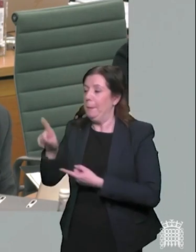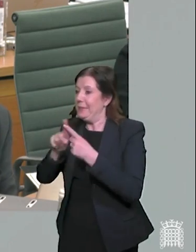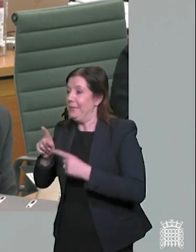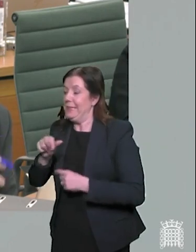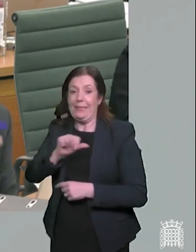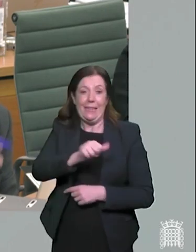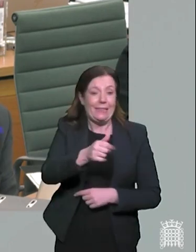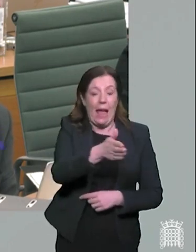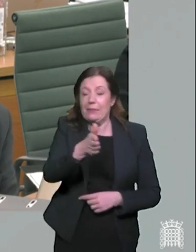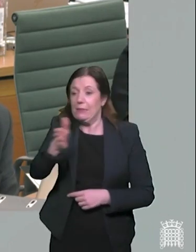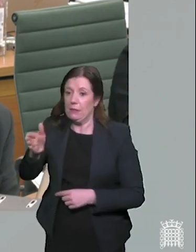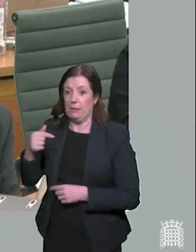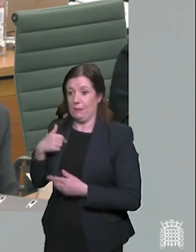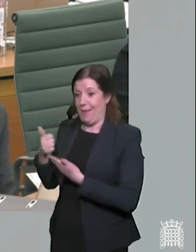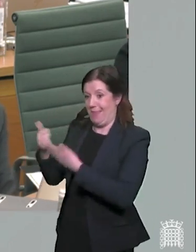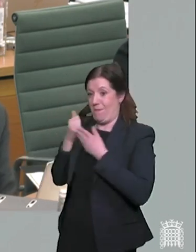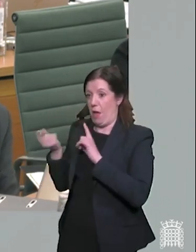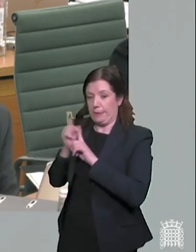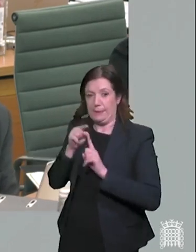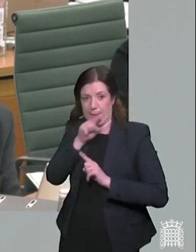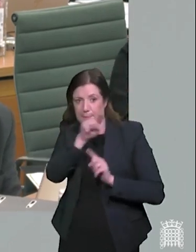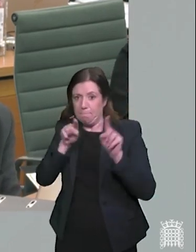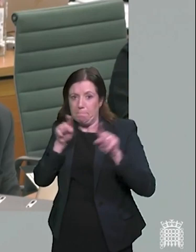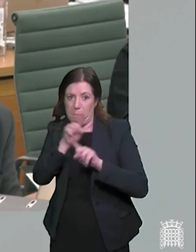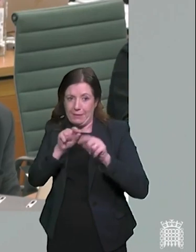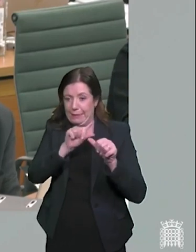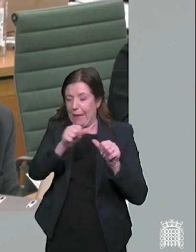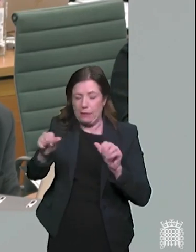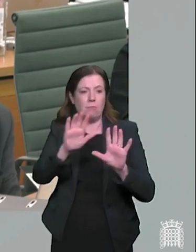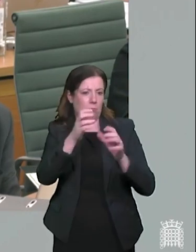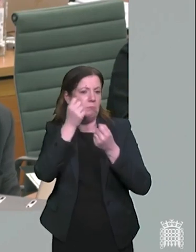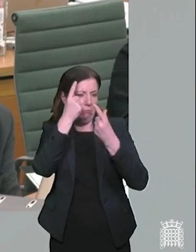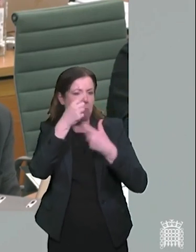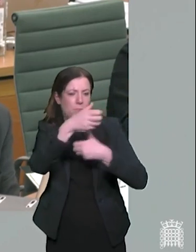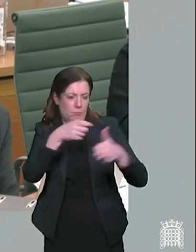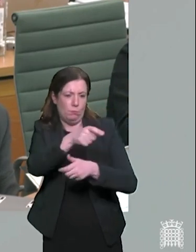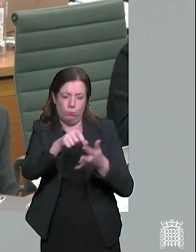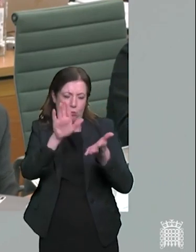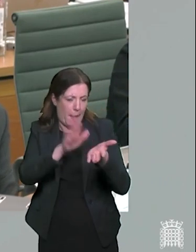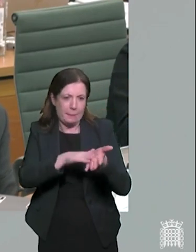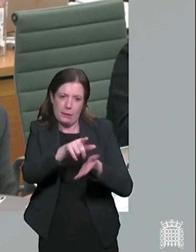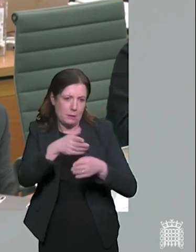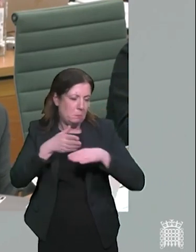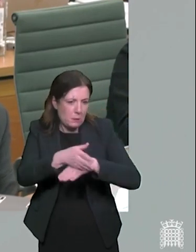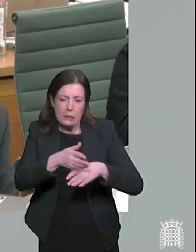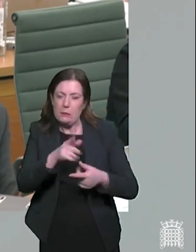on our advisors to guide us through where we're going. I understand what you said about that as the Prime Minister working on a busy schedule. Did you at any